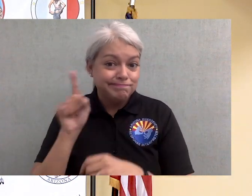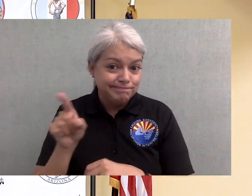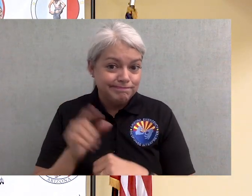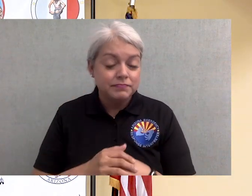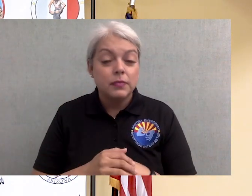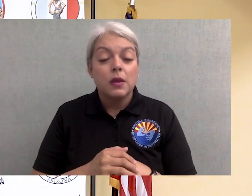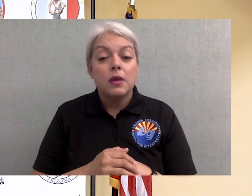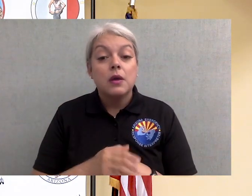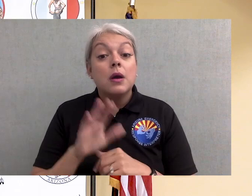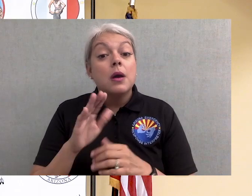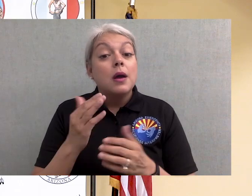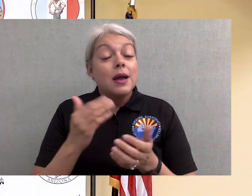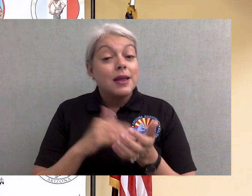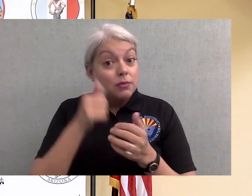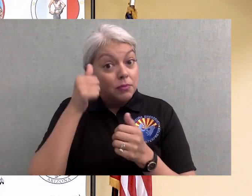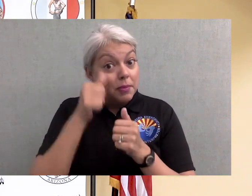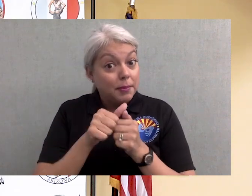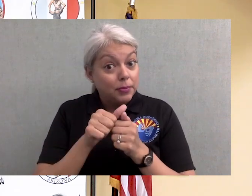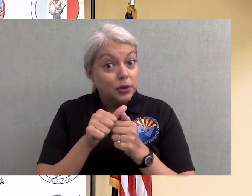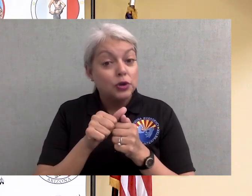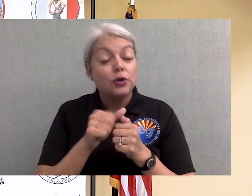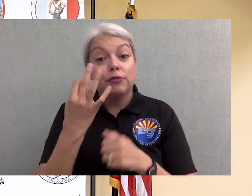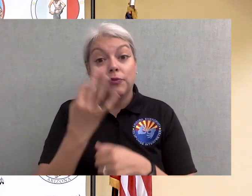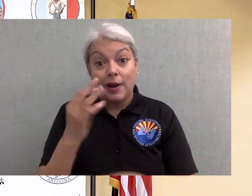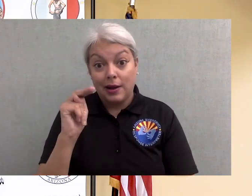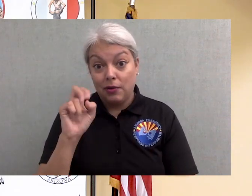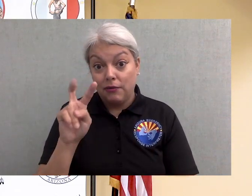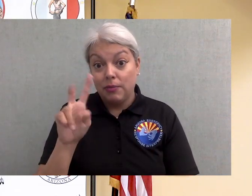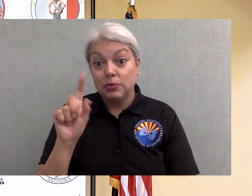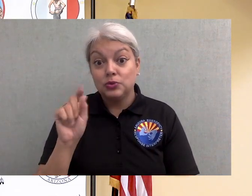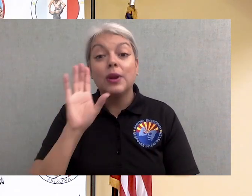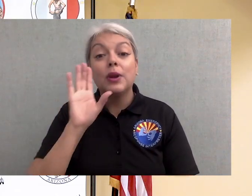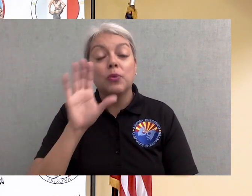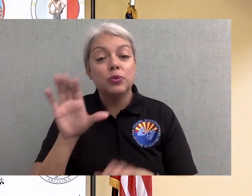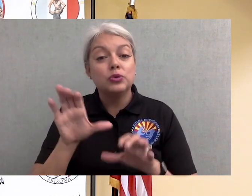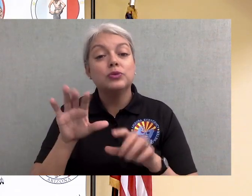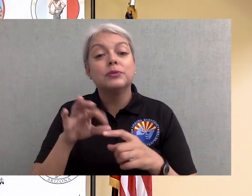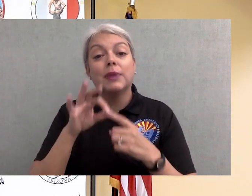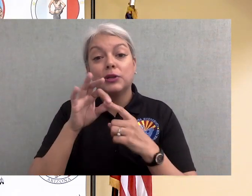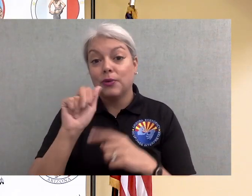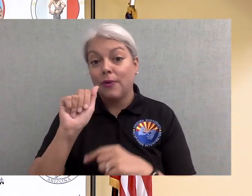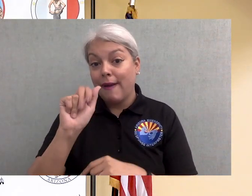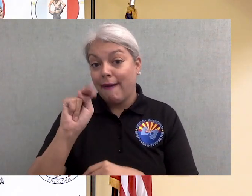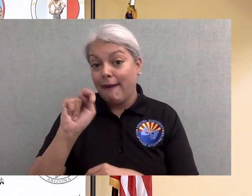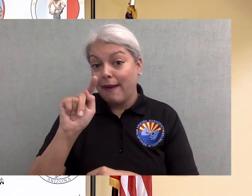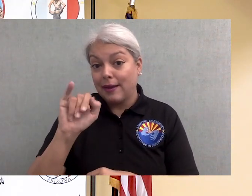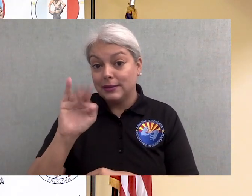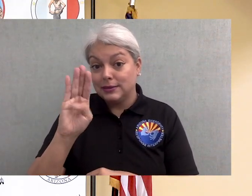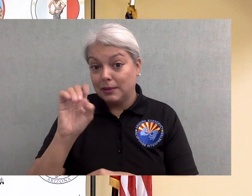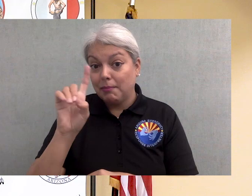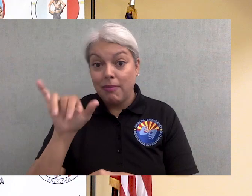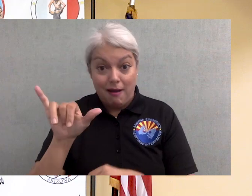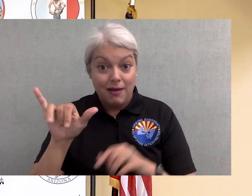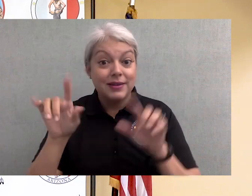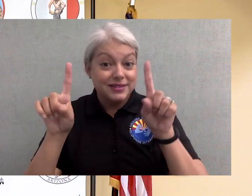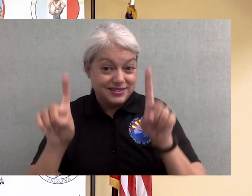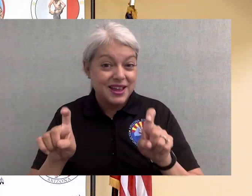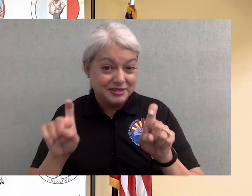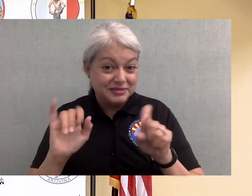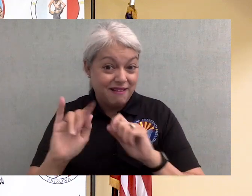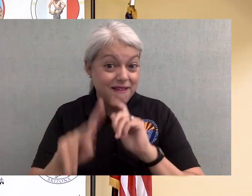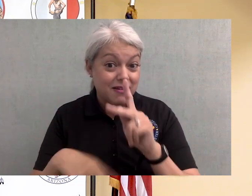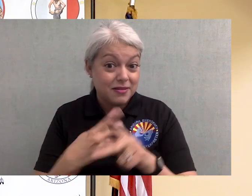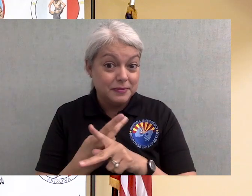November 20th, we also will be doing the antibody test. And I'd just like to also remind everybody, we also have a rapid